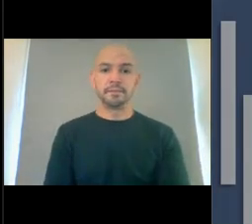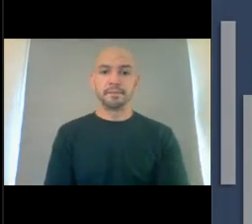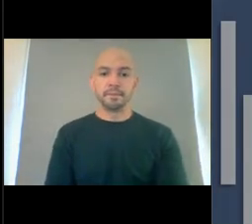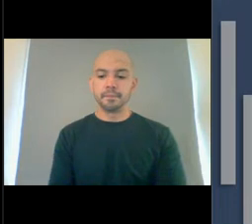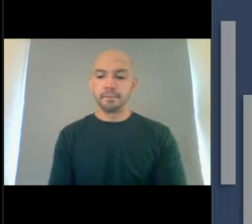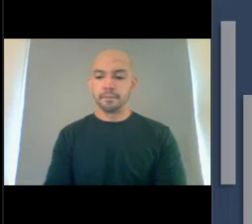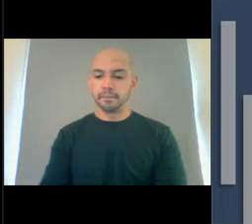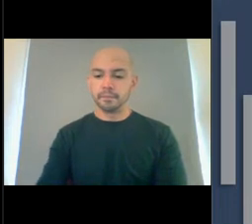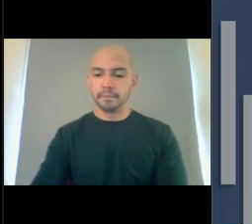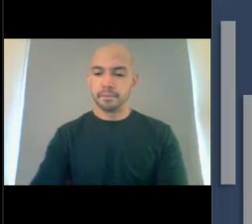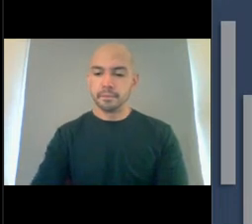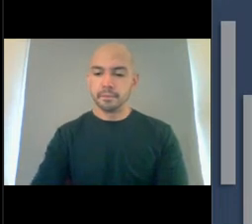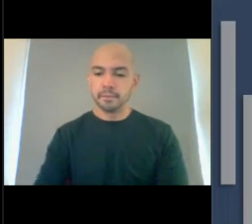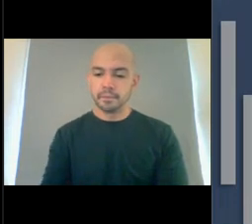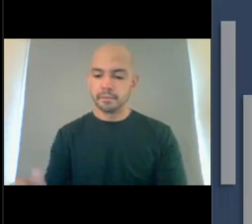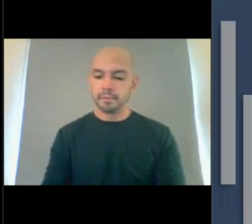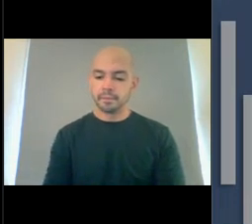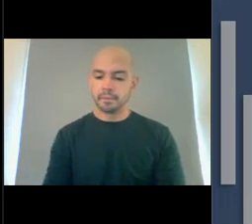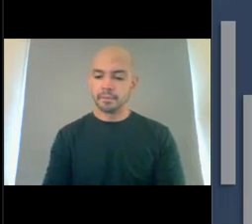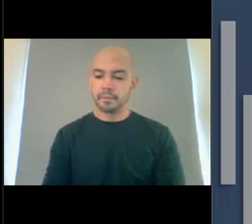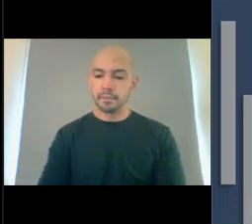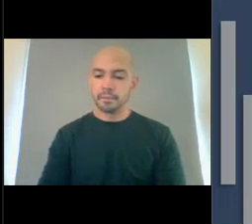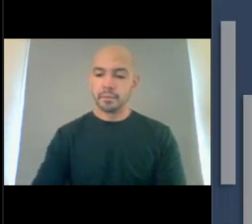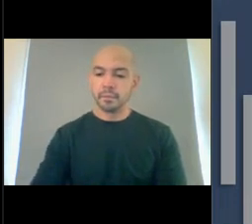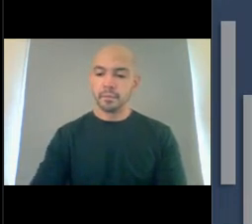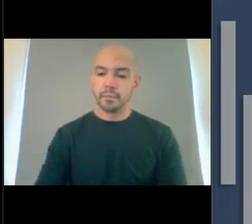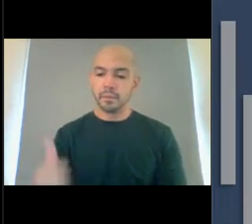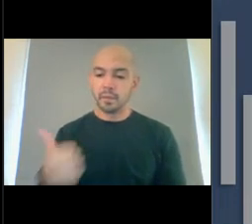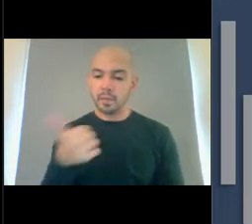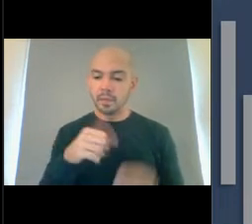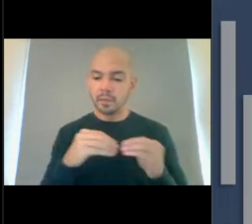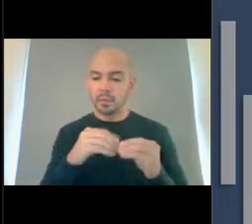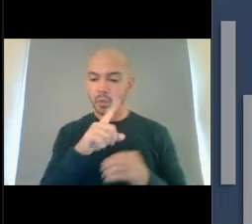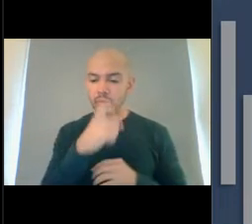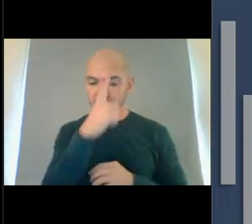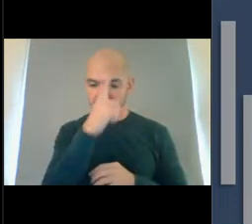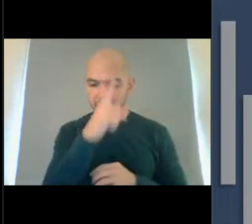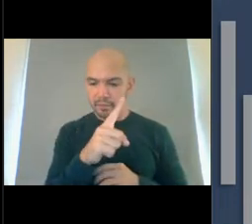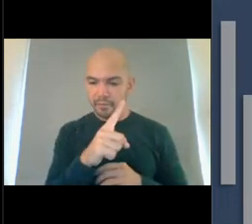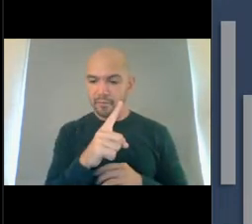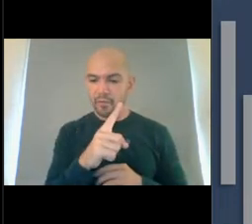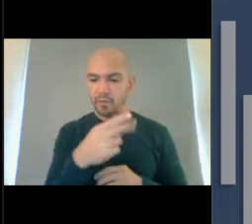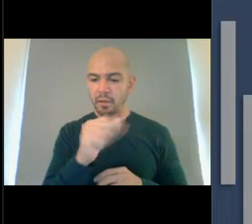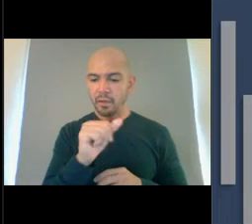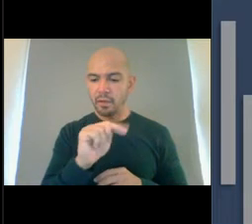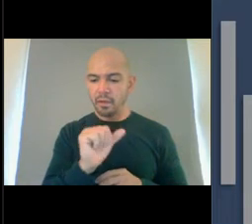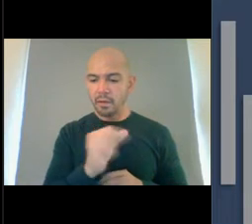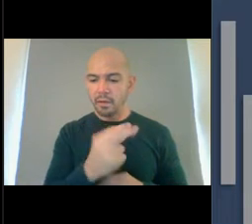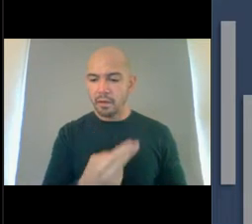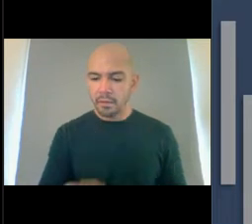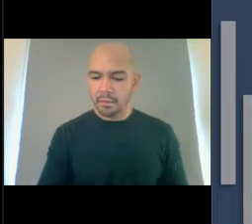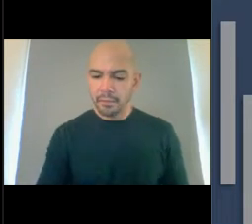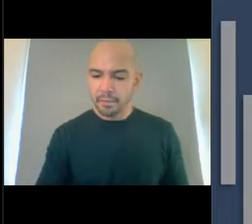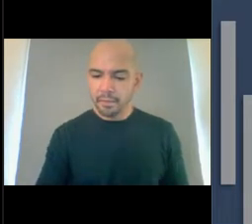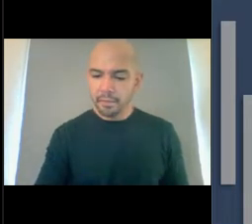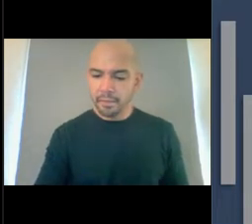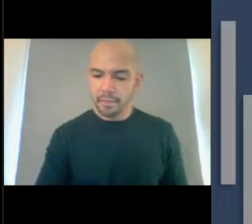any other questions or comments for hannah yes commissioner lugo yeah i think i got my mic turned on here